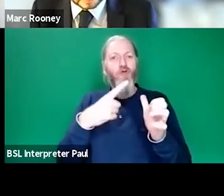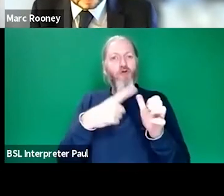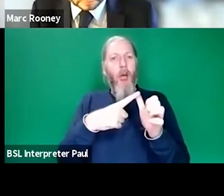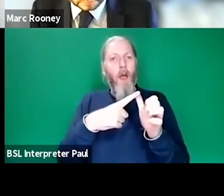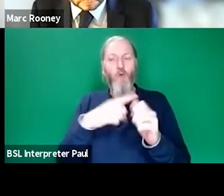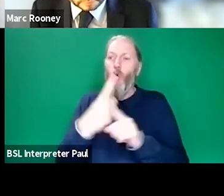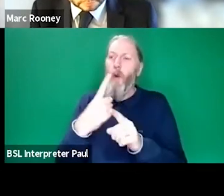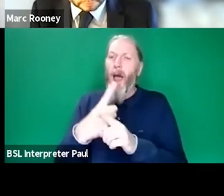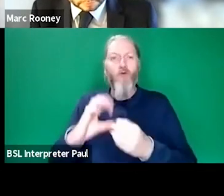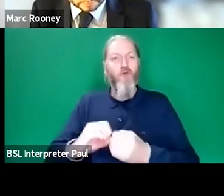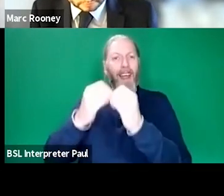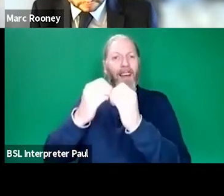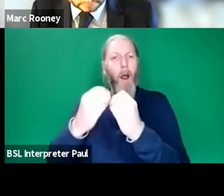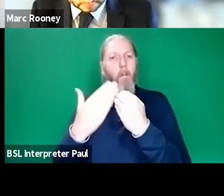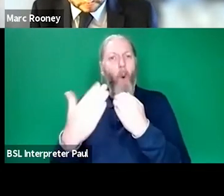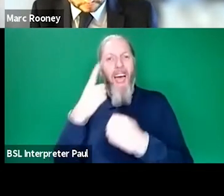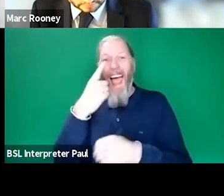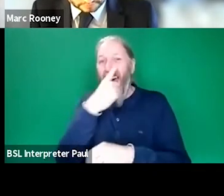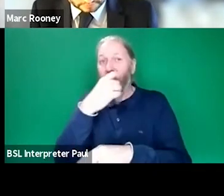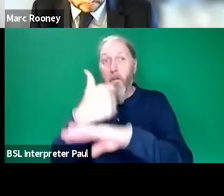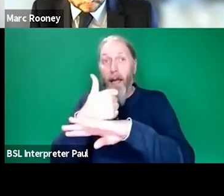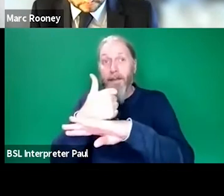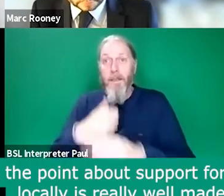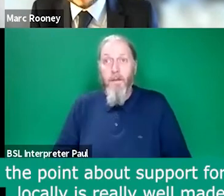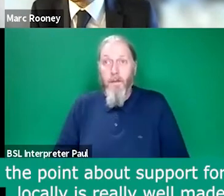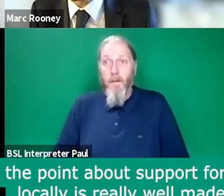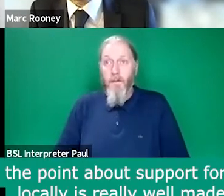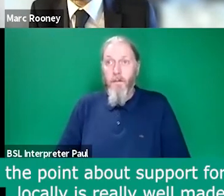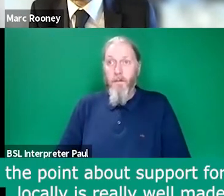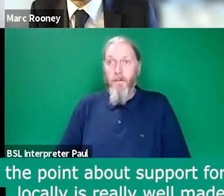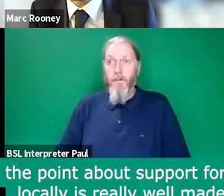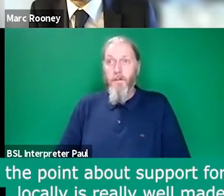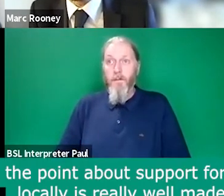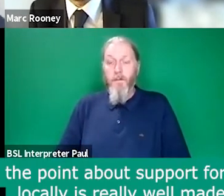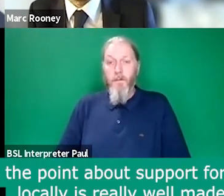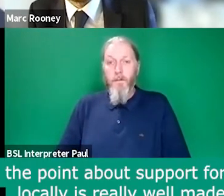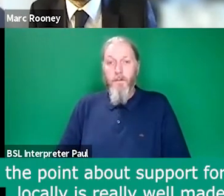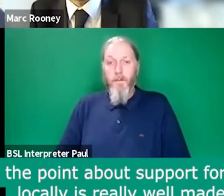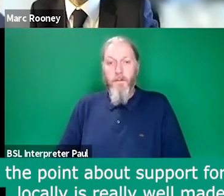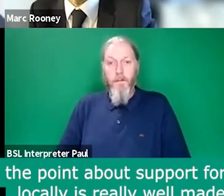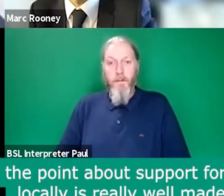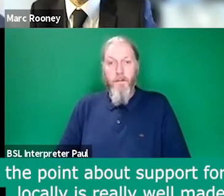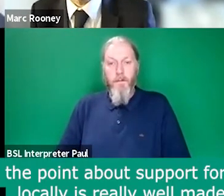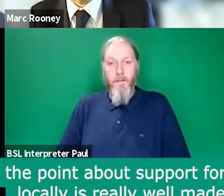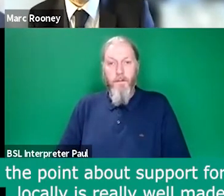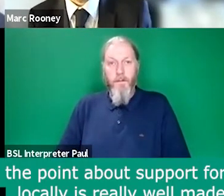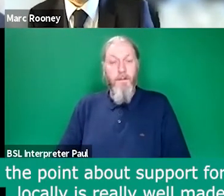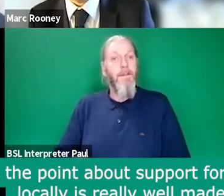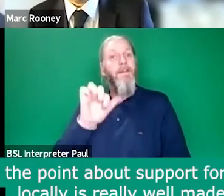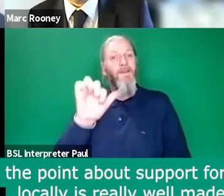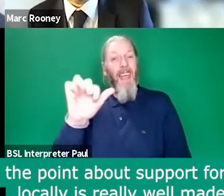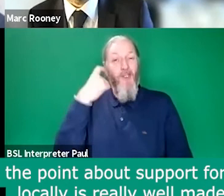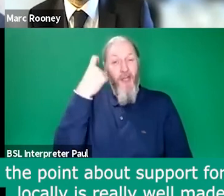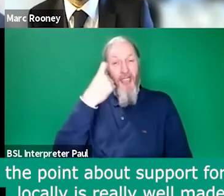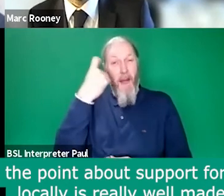base. Do you want? Yeah, I guess to the point about support for evaluation